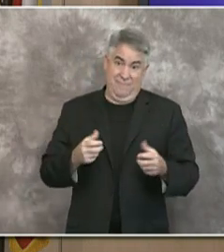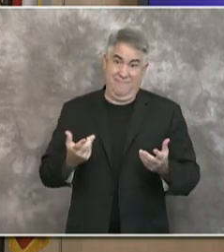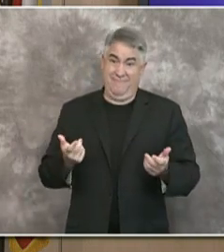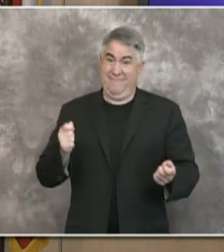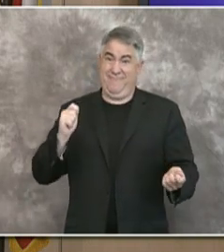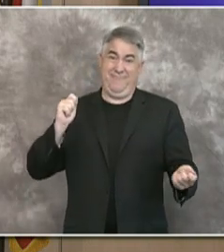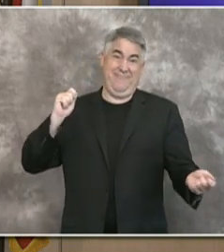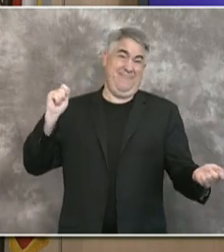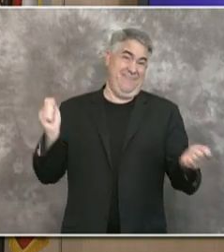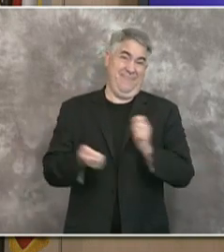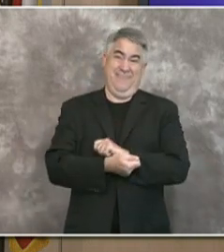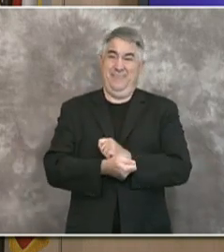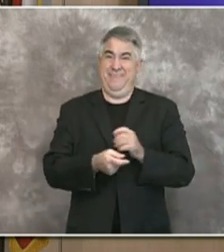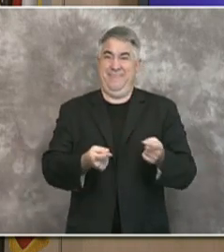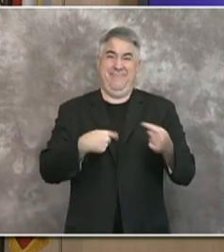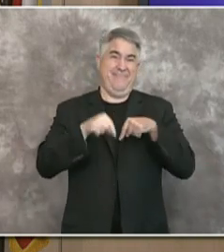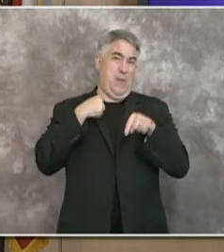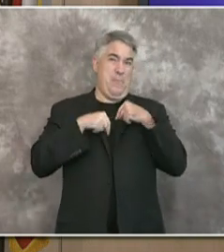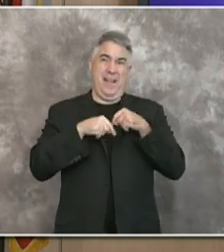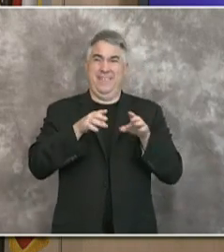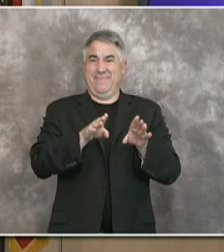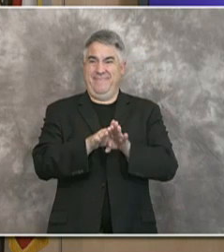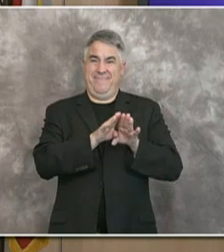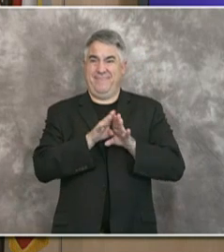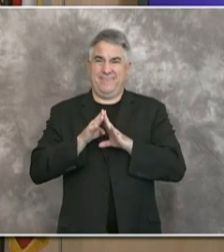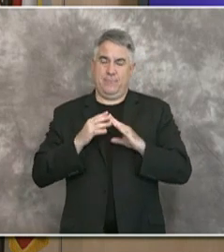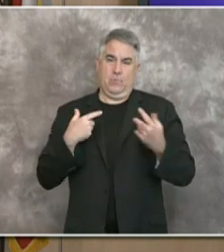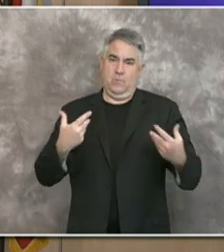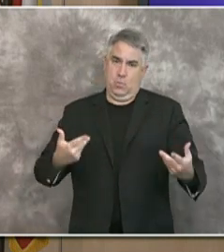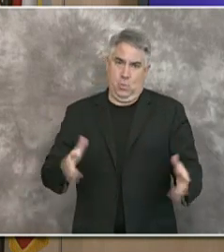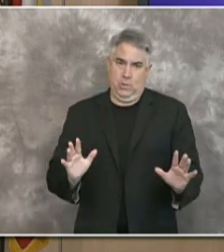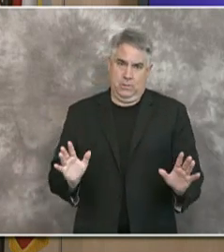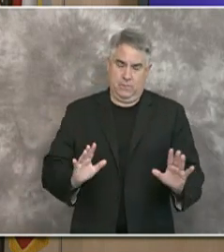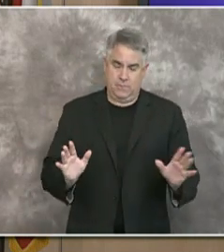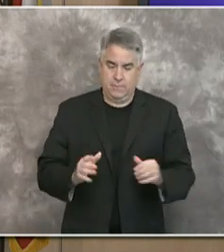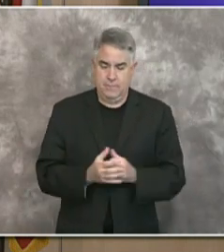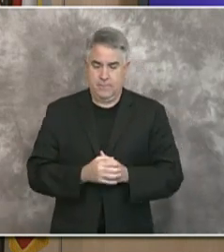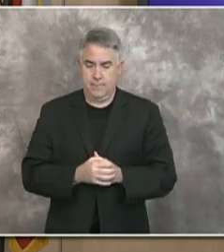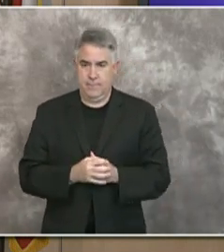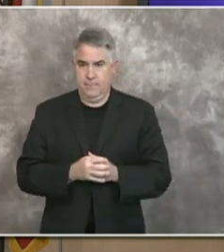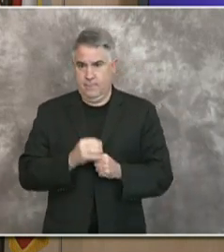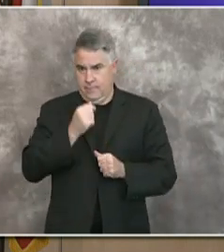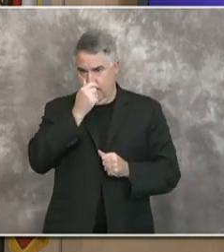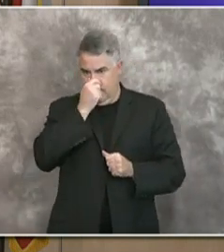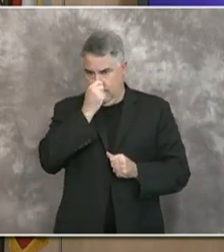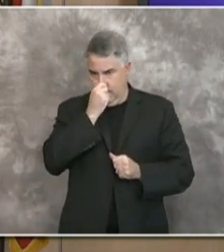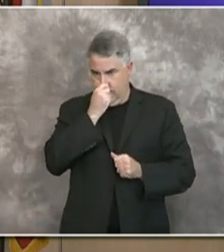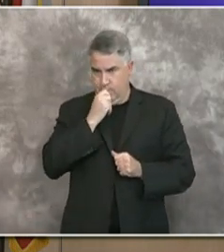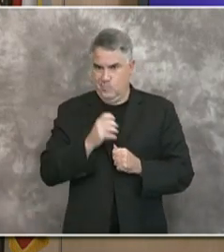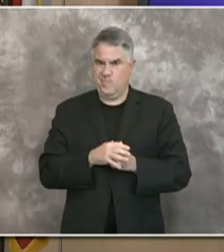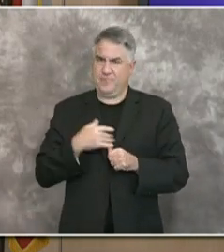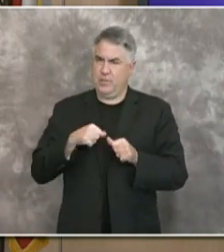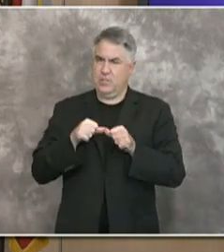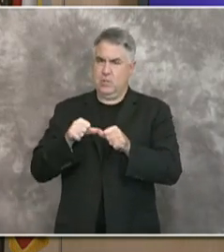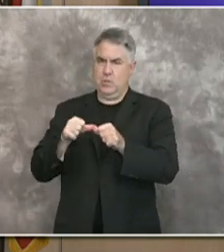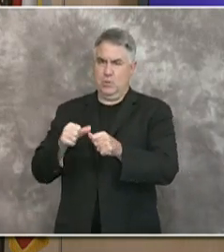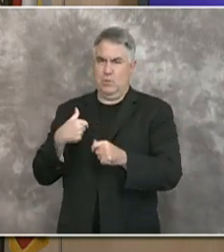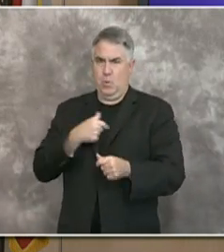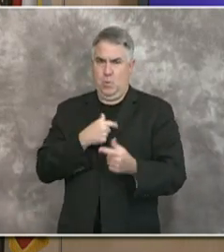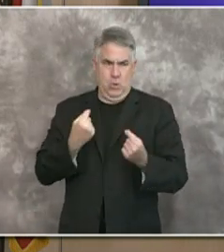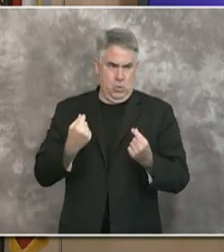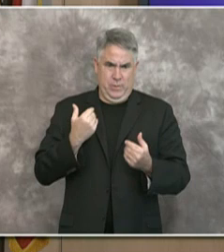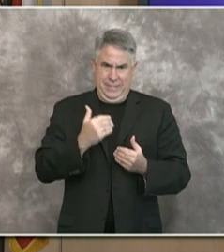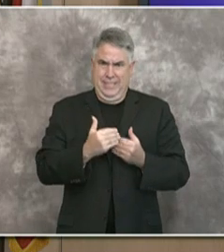necessity of moving backwards. None of us want that. We want to continue to move forward, and we want to continue to embrace each one of these